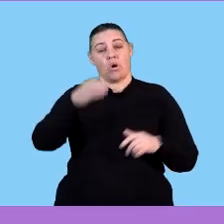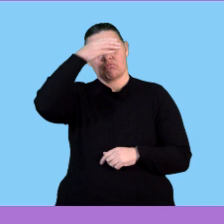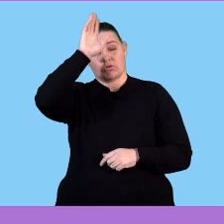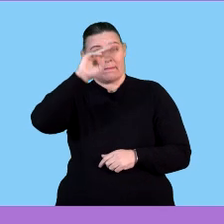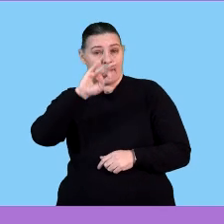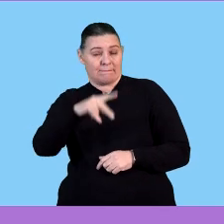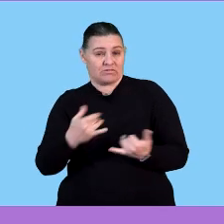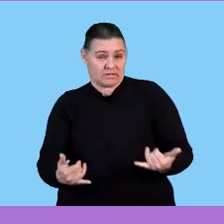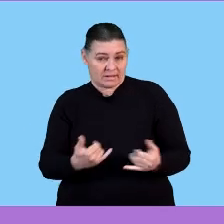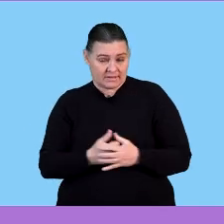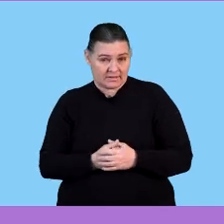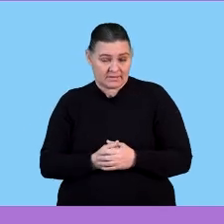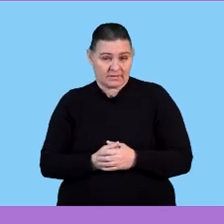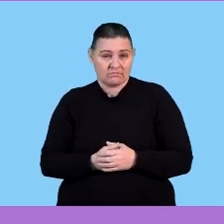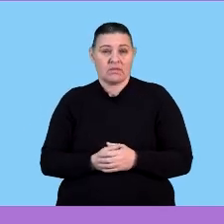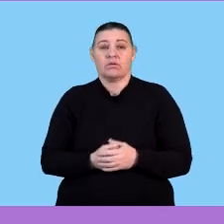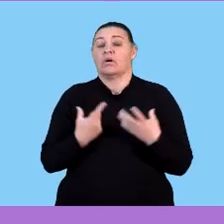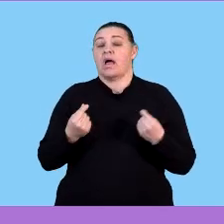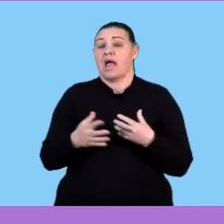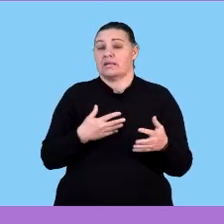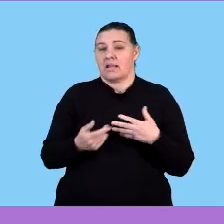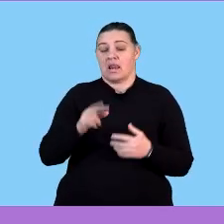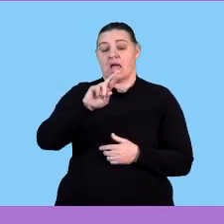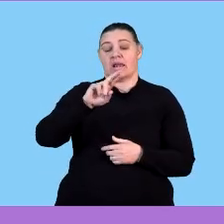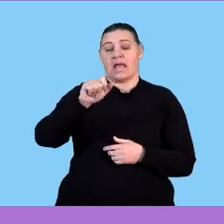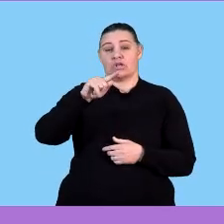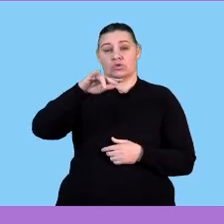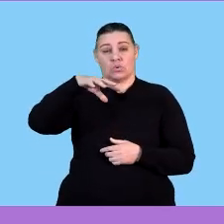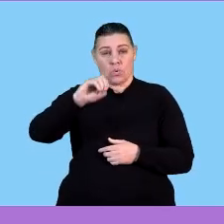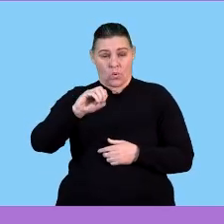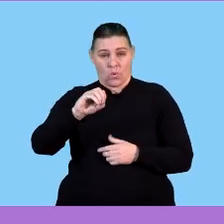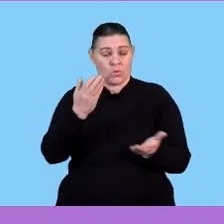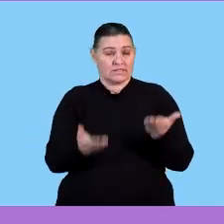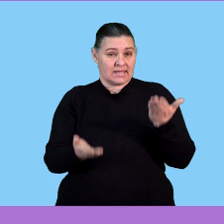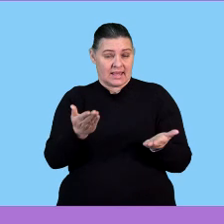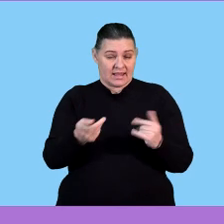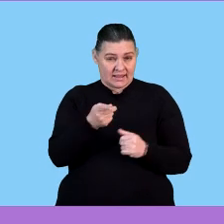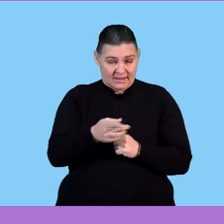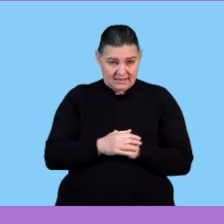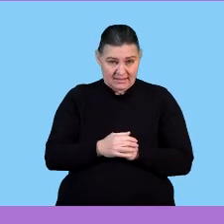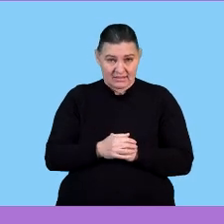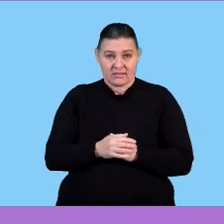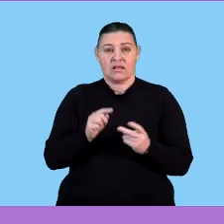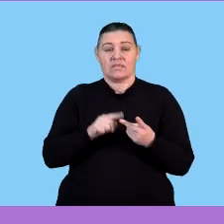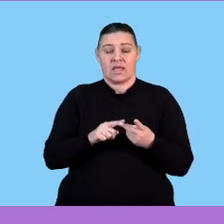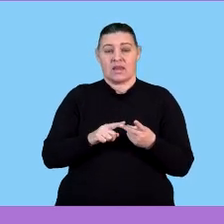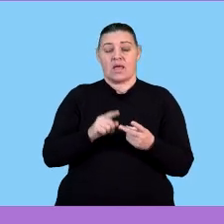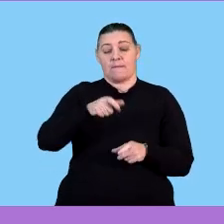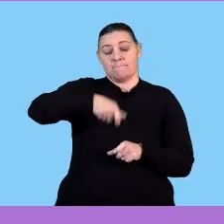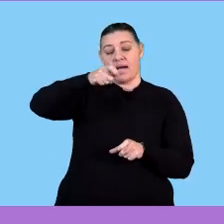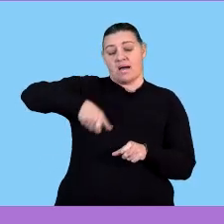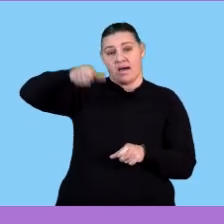at the concept map for today, we're going to deal with ratio scale. Then we'll move on to bar